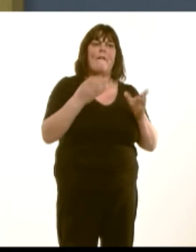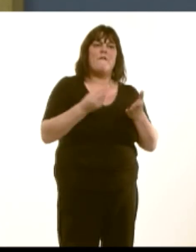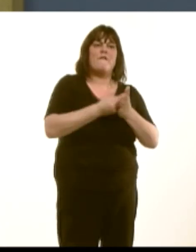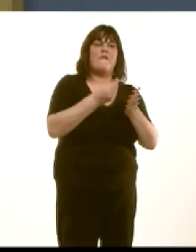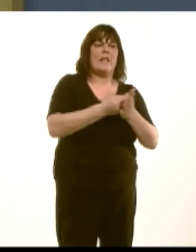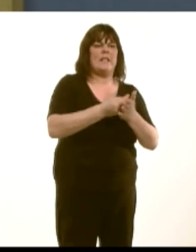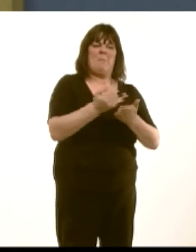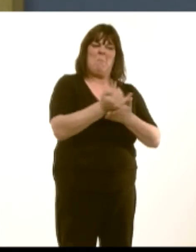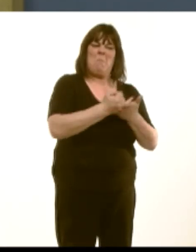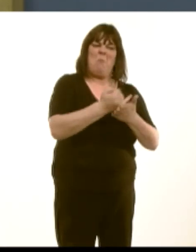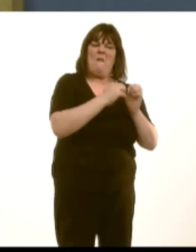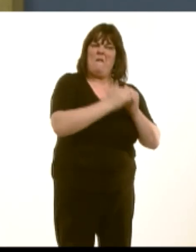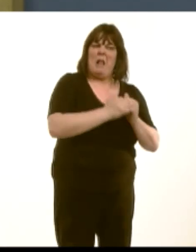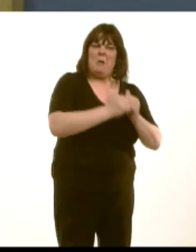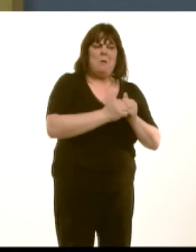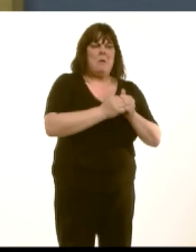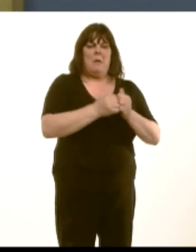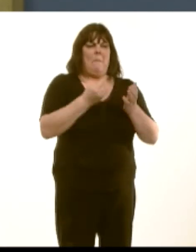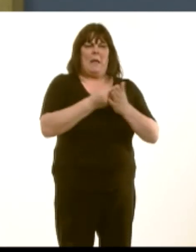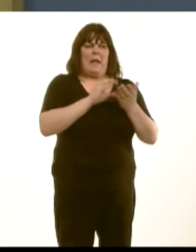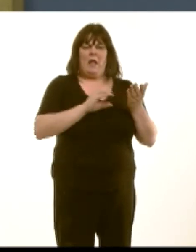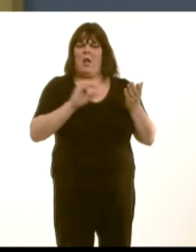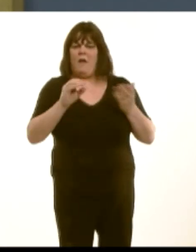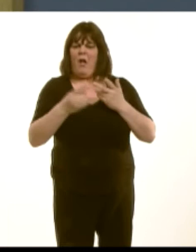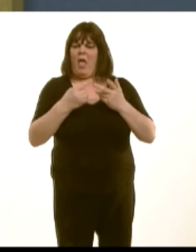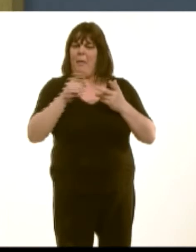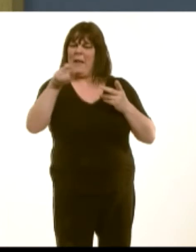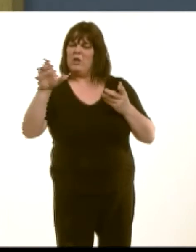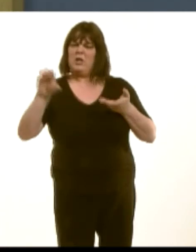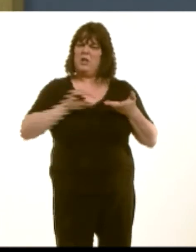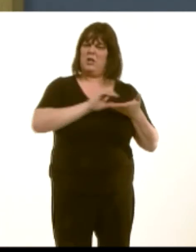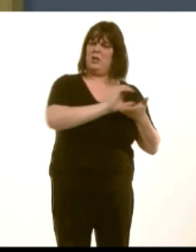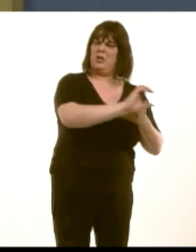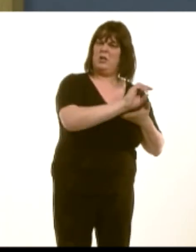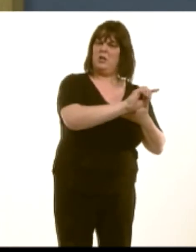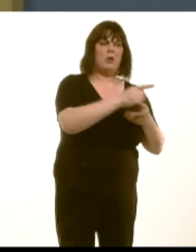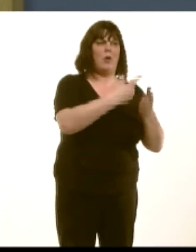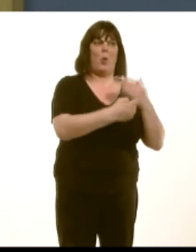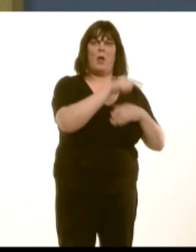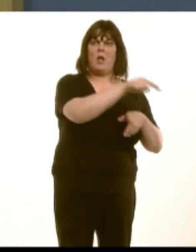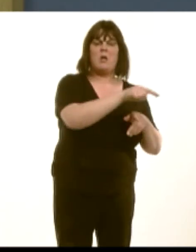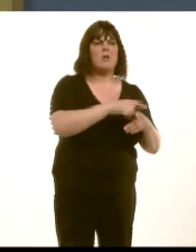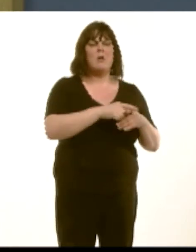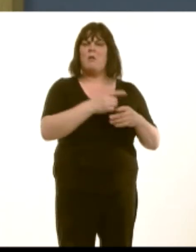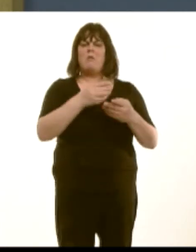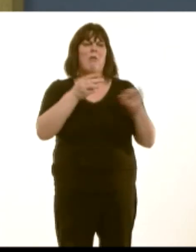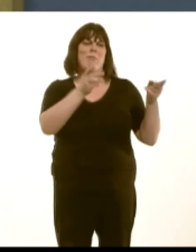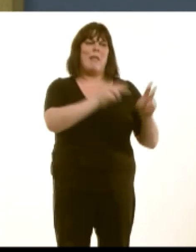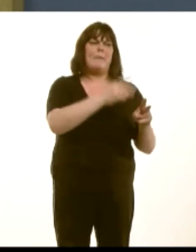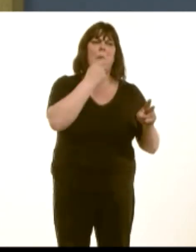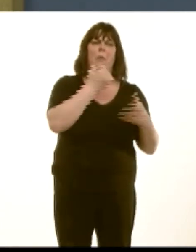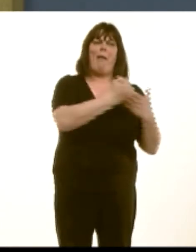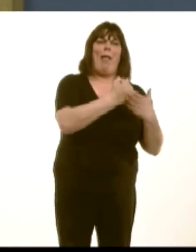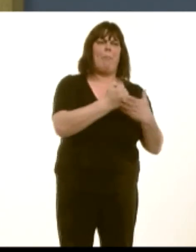value, diverts money from other patient services, helps less people, and does he agree that the